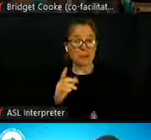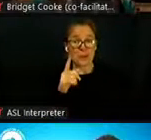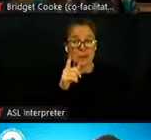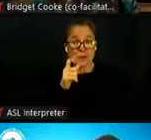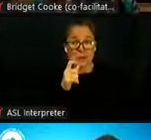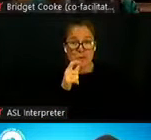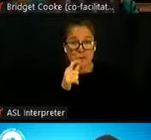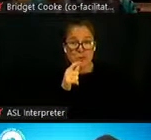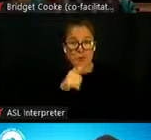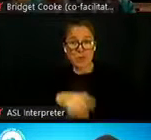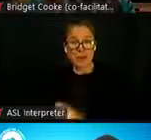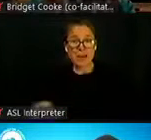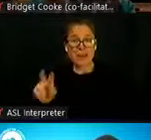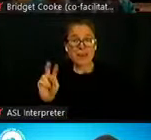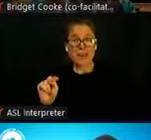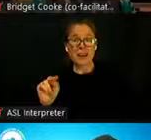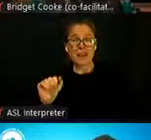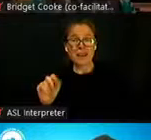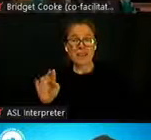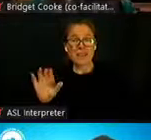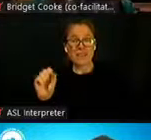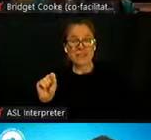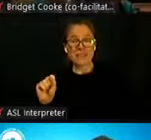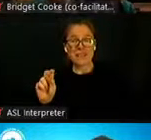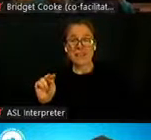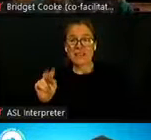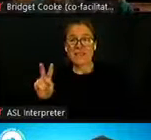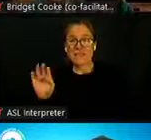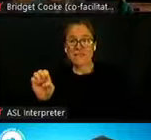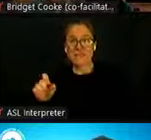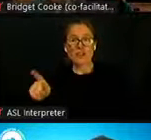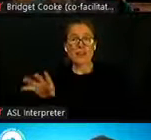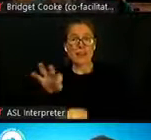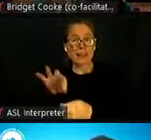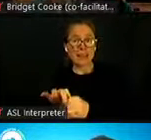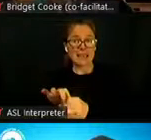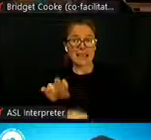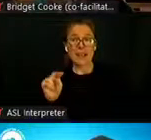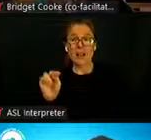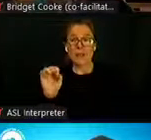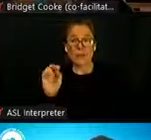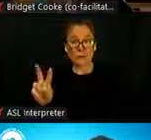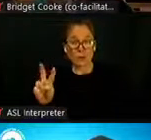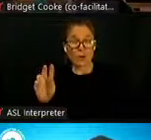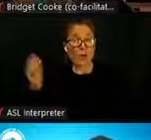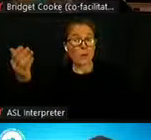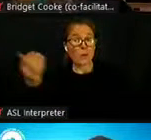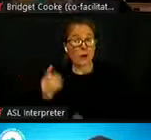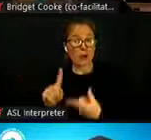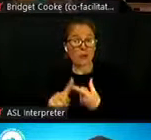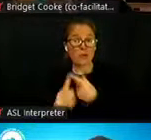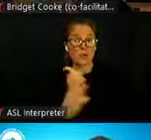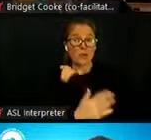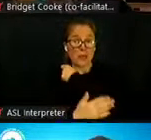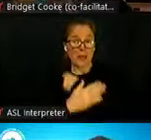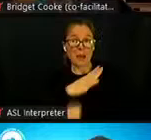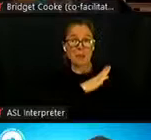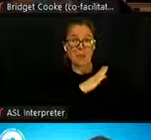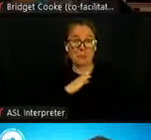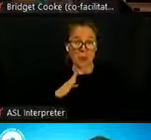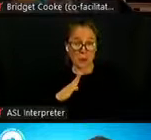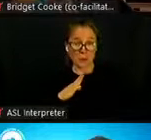Fee, and she was elected in November. So welcome to the County Board of Commissioners,